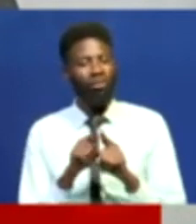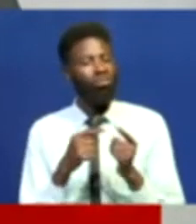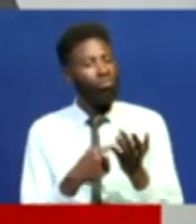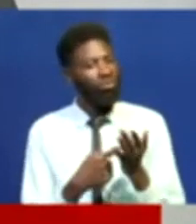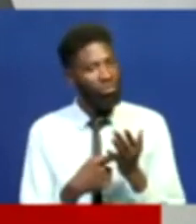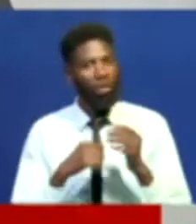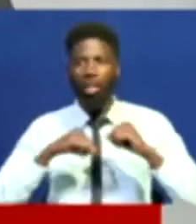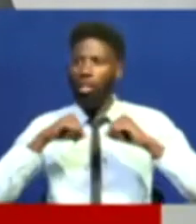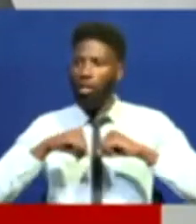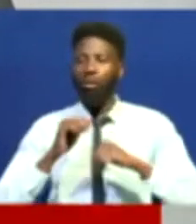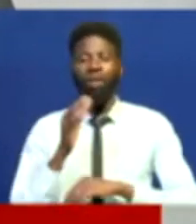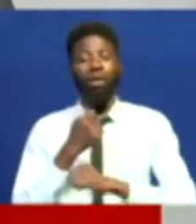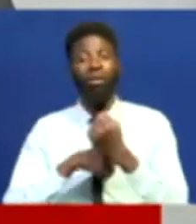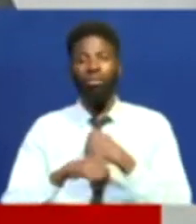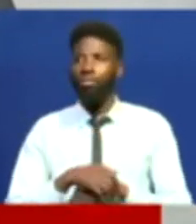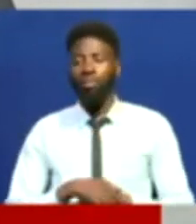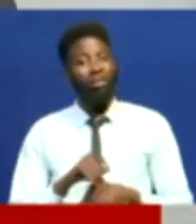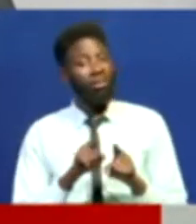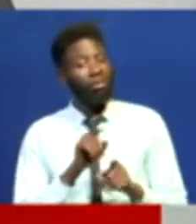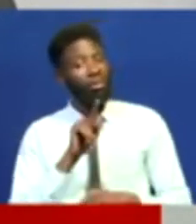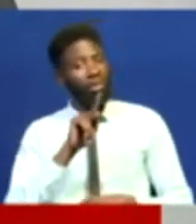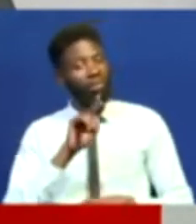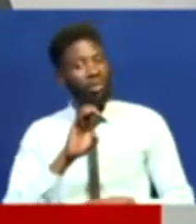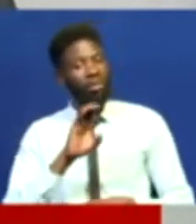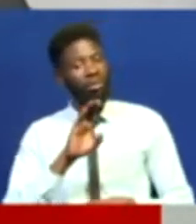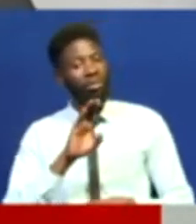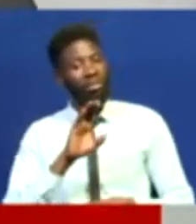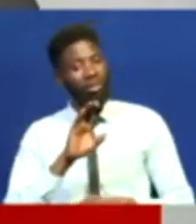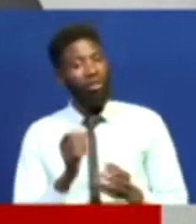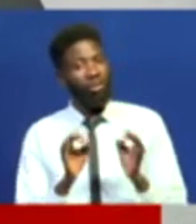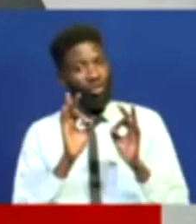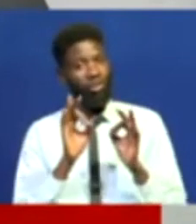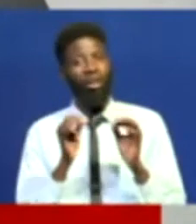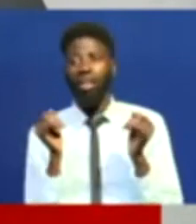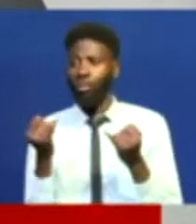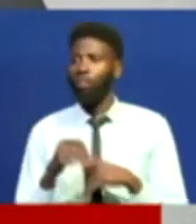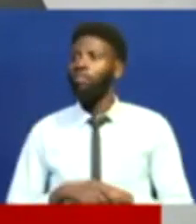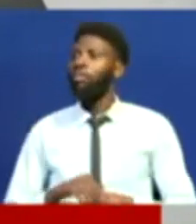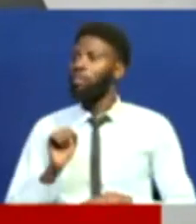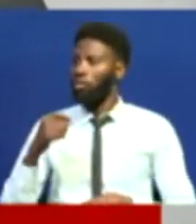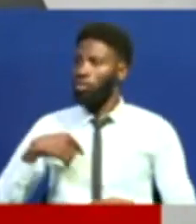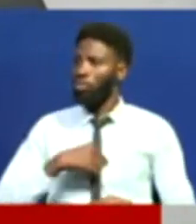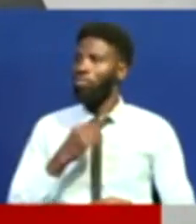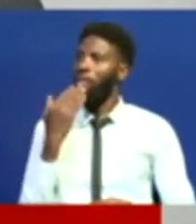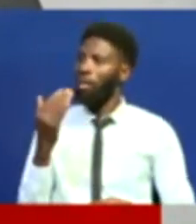to follow through. And KBC was the official broadcaster. Oh, yes. And we really thank KBC for the support. Indeed. Yeah.